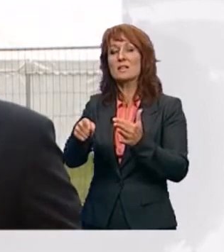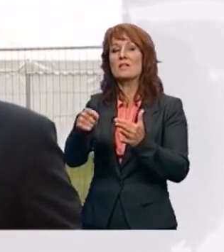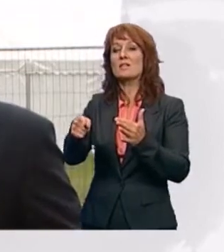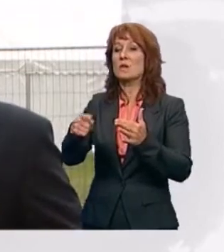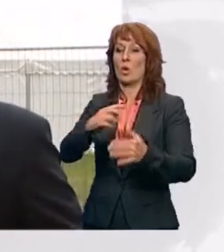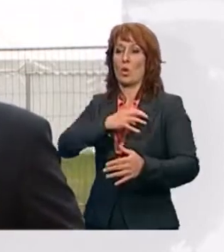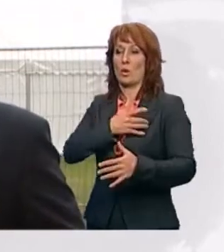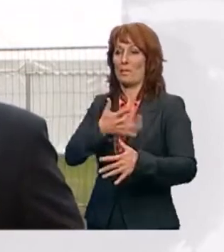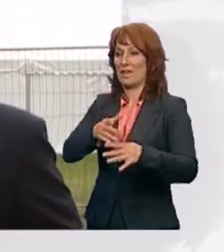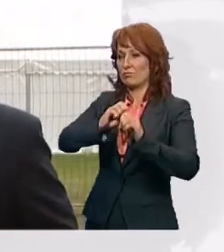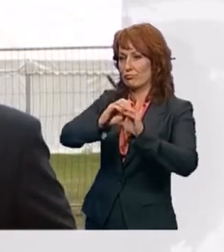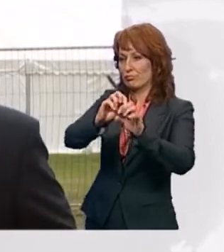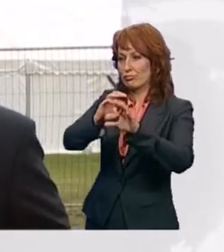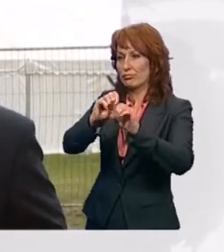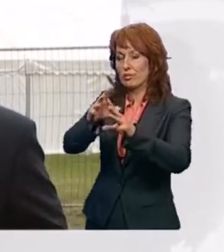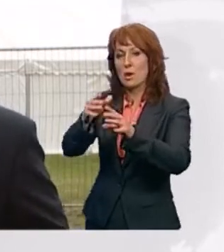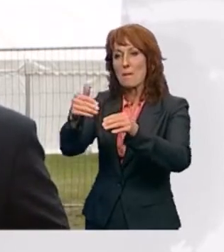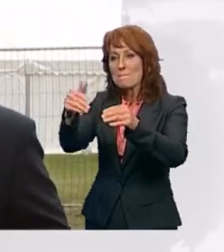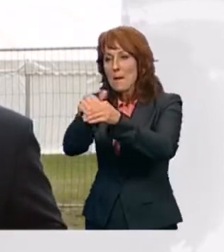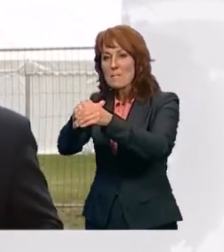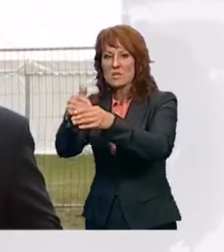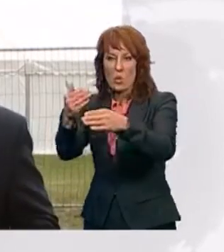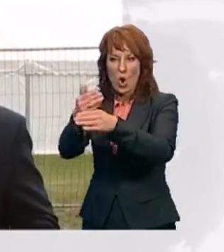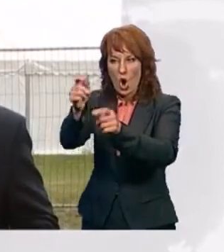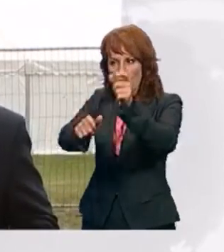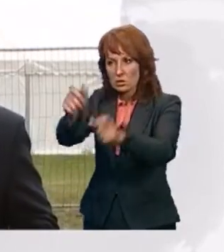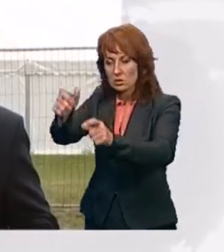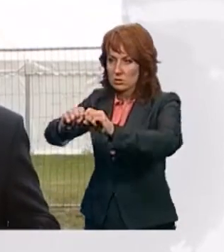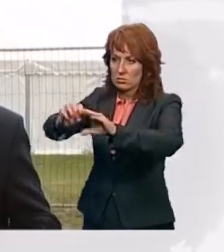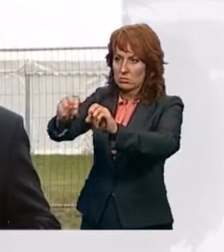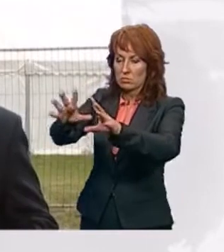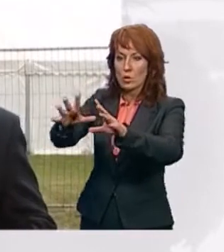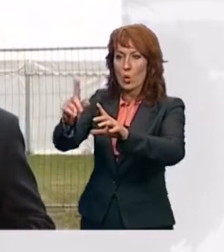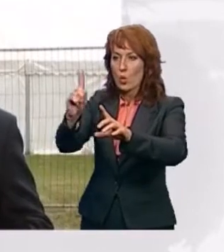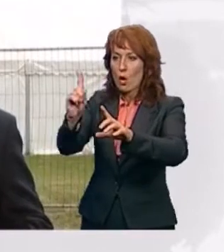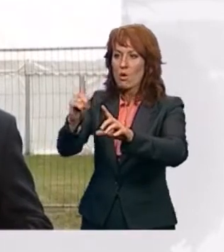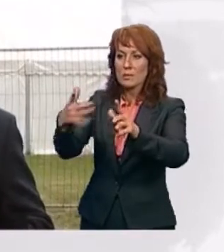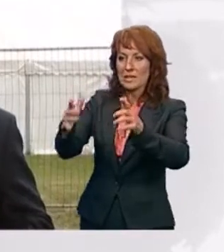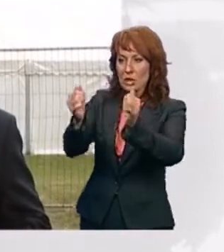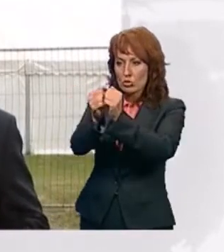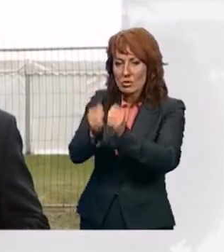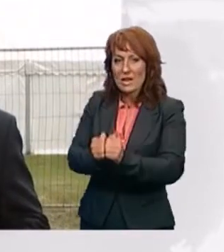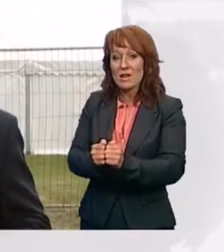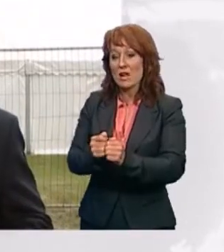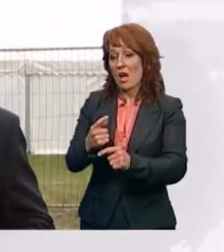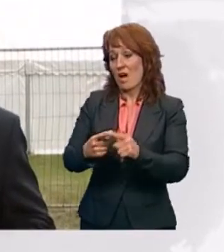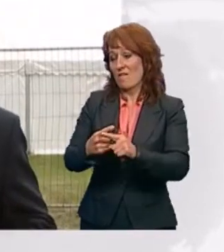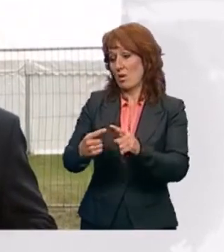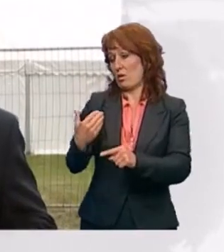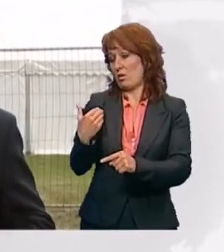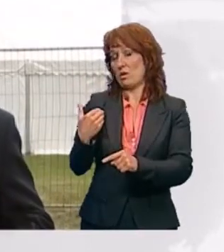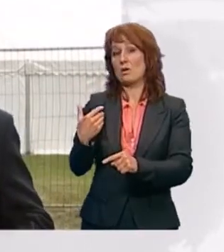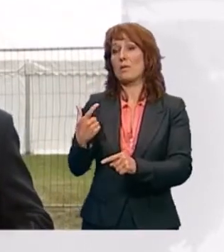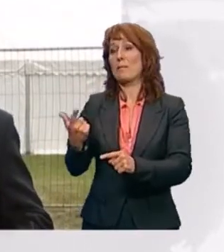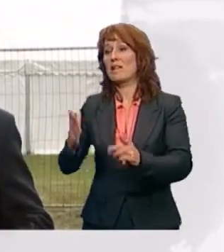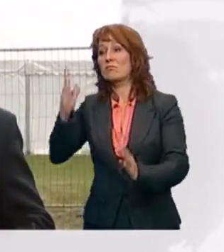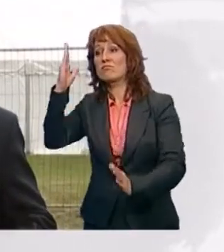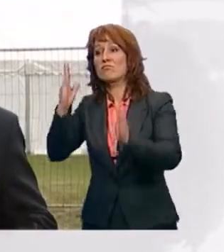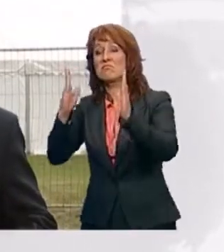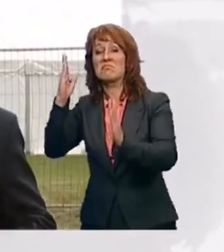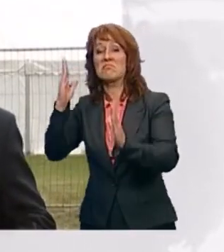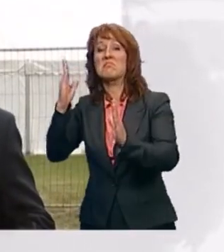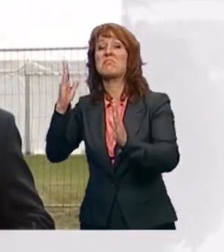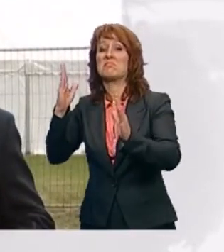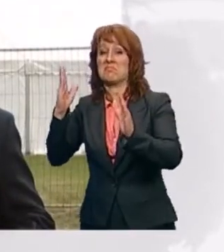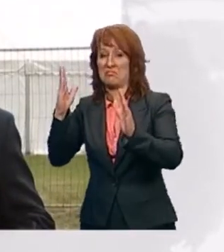who've been gathering for this mass meeting in this marquee behind me. And just about half an hour ago, we got confirmation through a show of hands that the